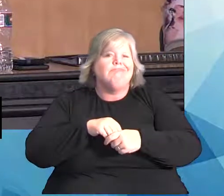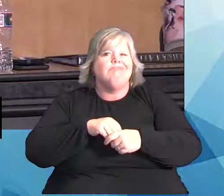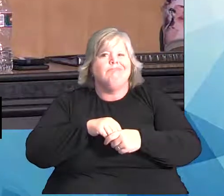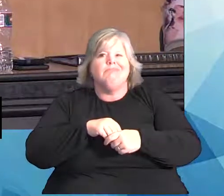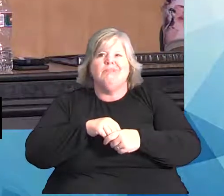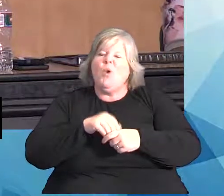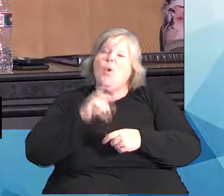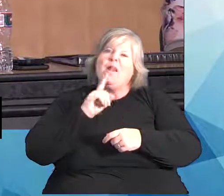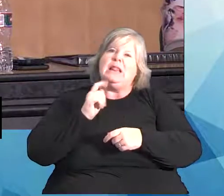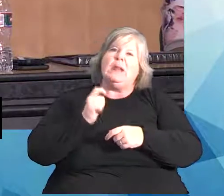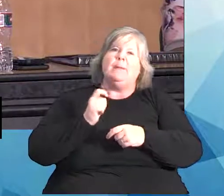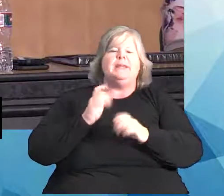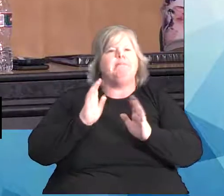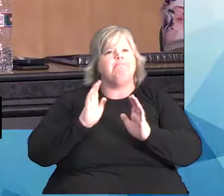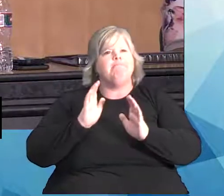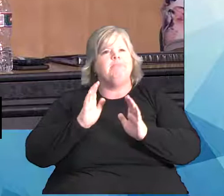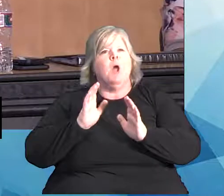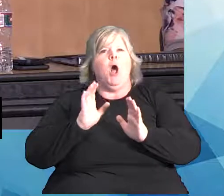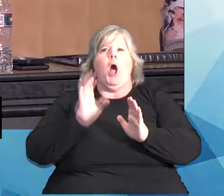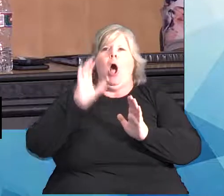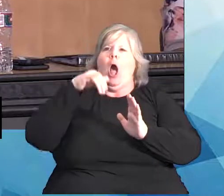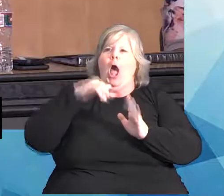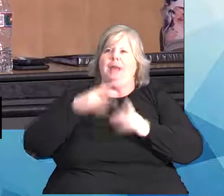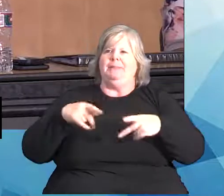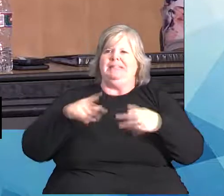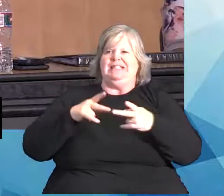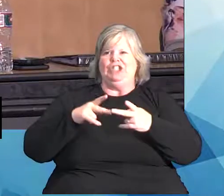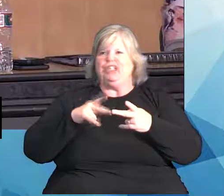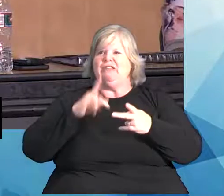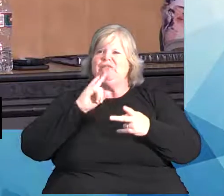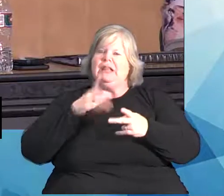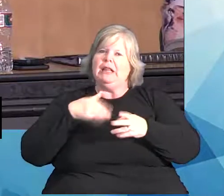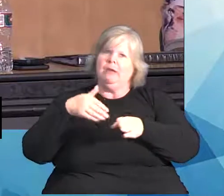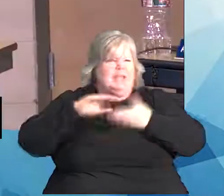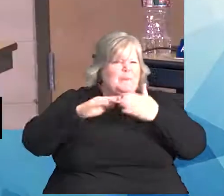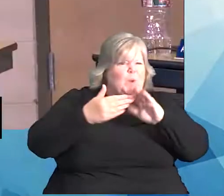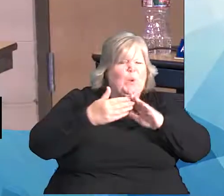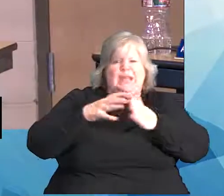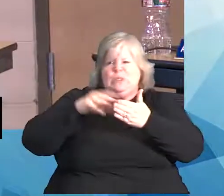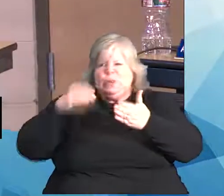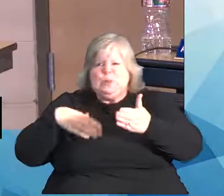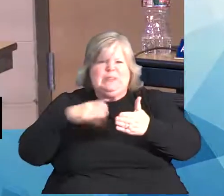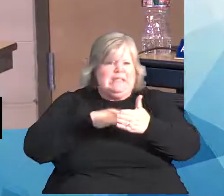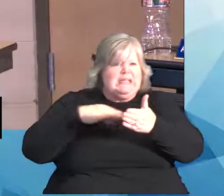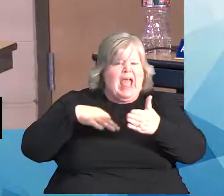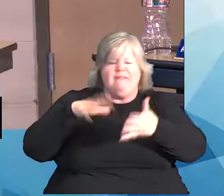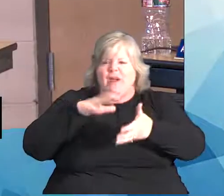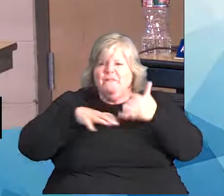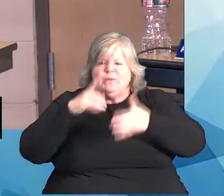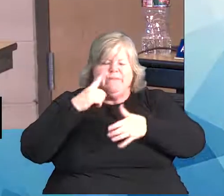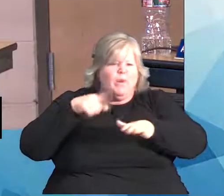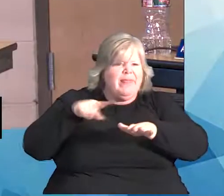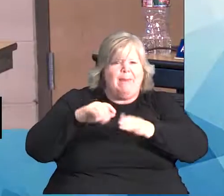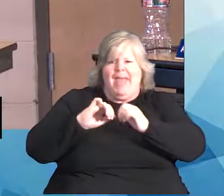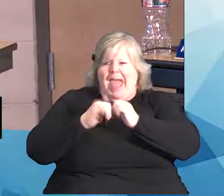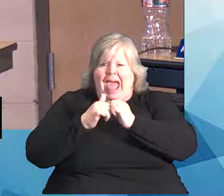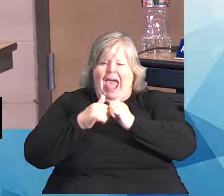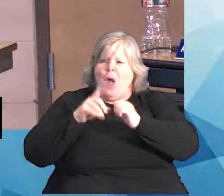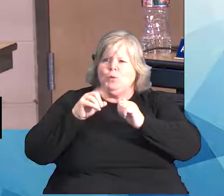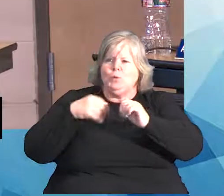odd position, teetering on the brink of a state agency and also a Staff to kind of fit